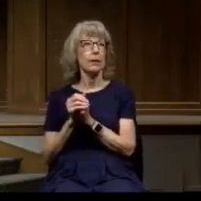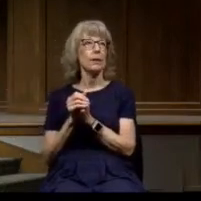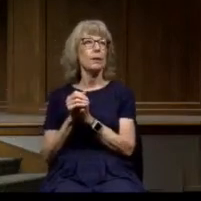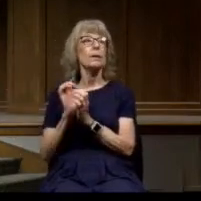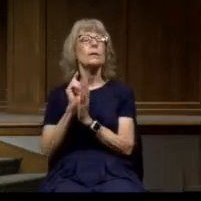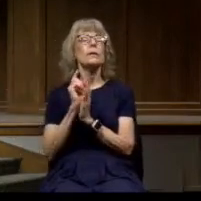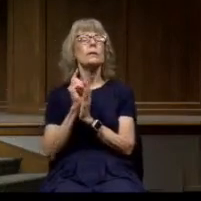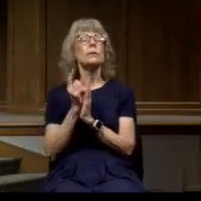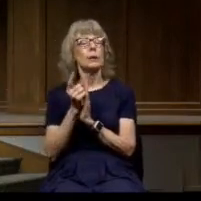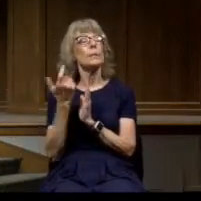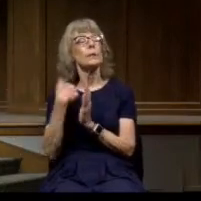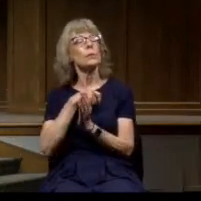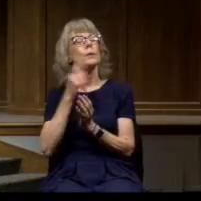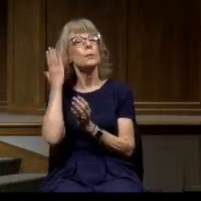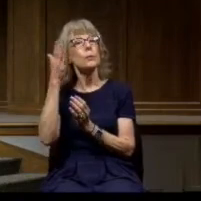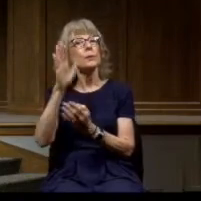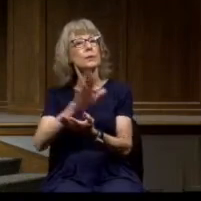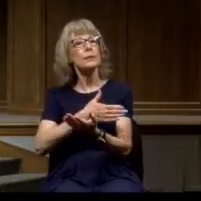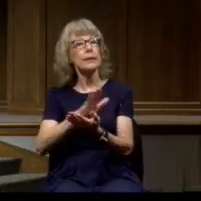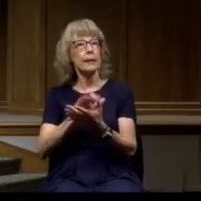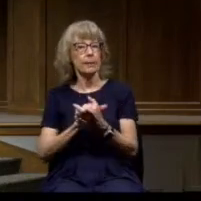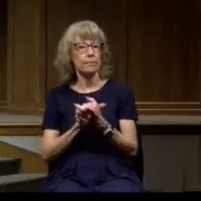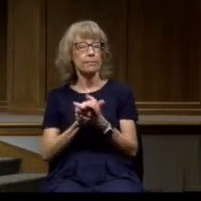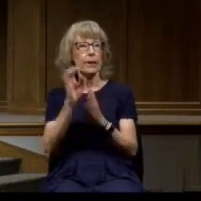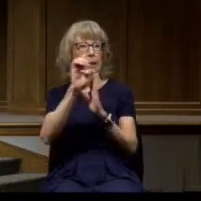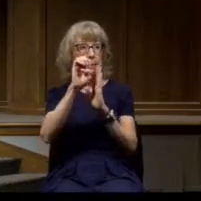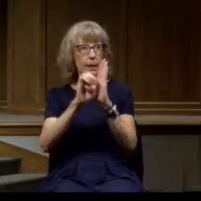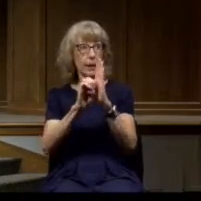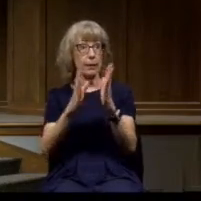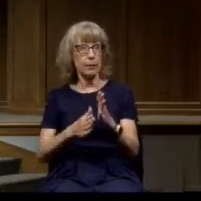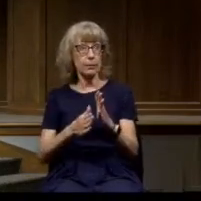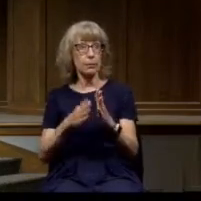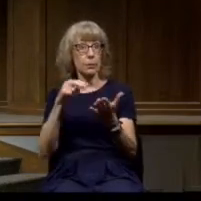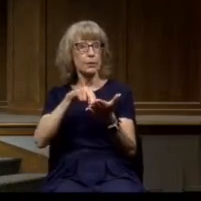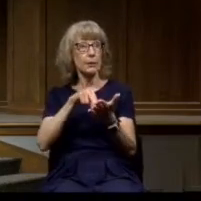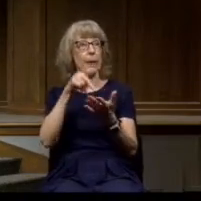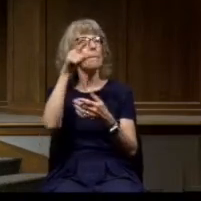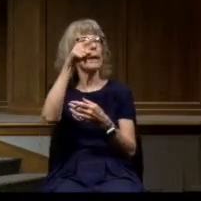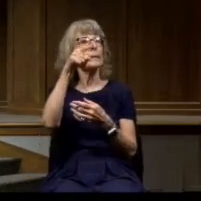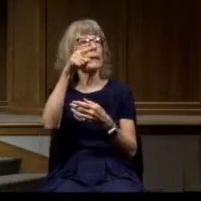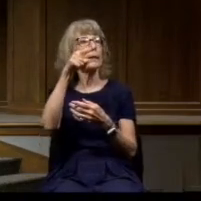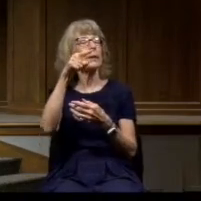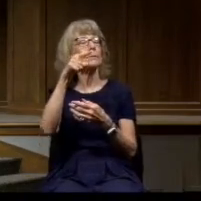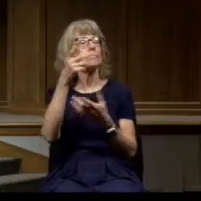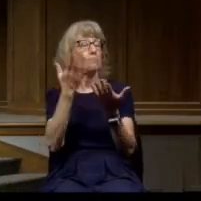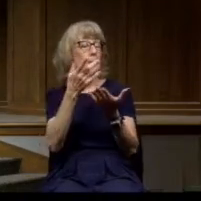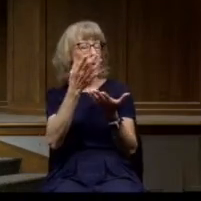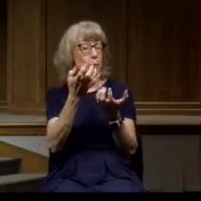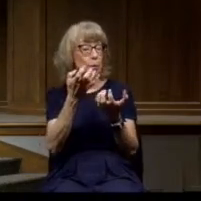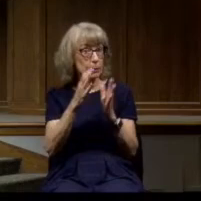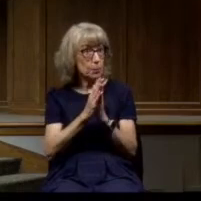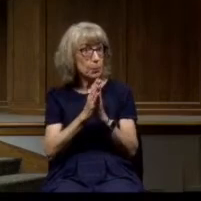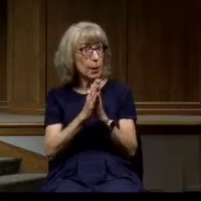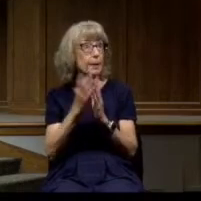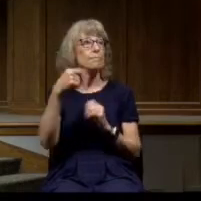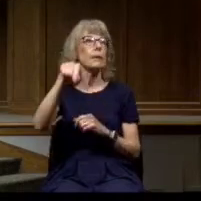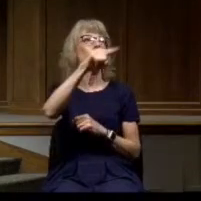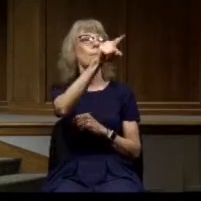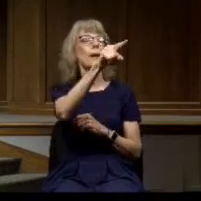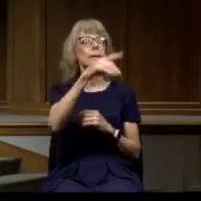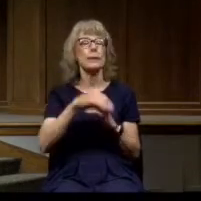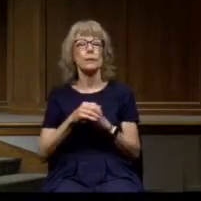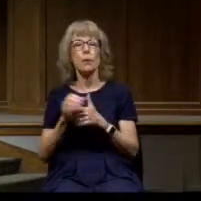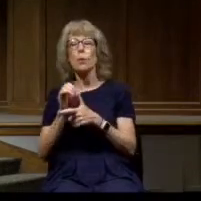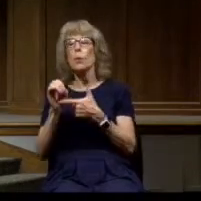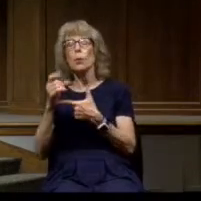prayer need, you'd like a shepherd to pray with you, our shepherds are going to be in the two back atriums. If you want to be baptized, just like we had a baptism last week, you're welcome